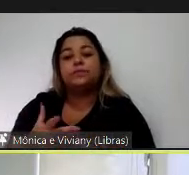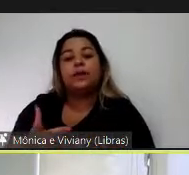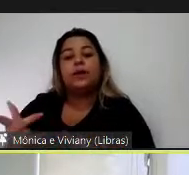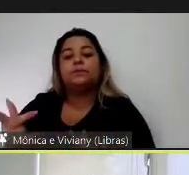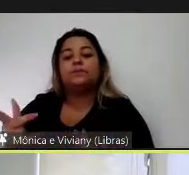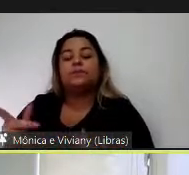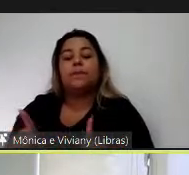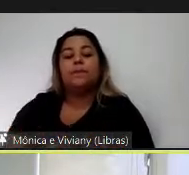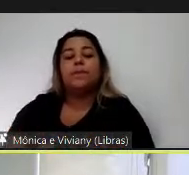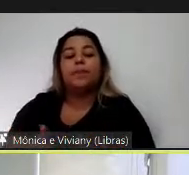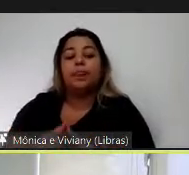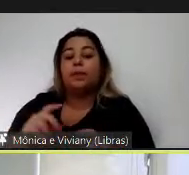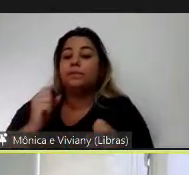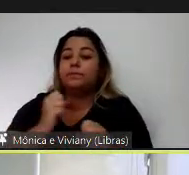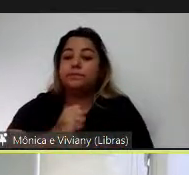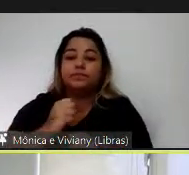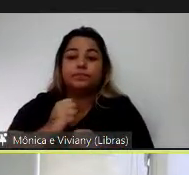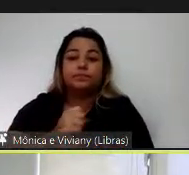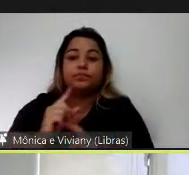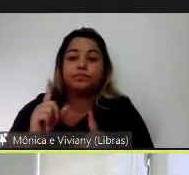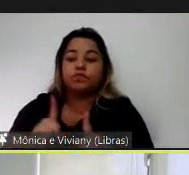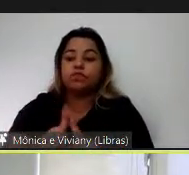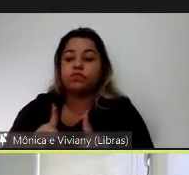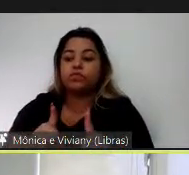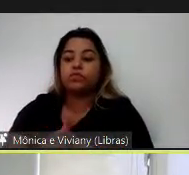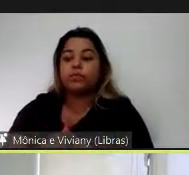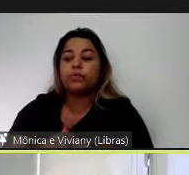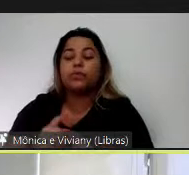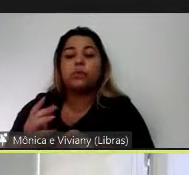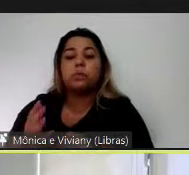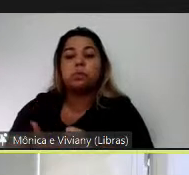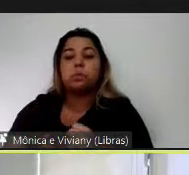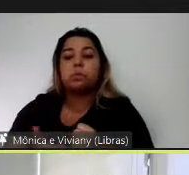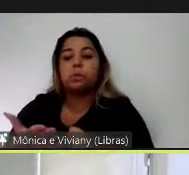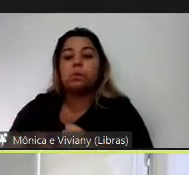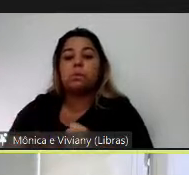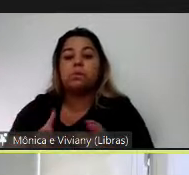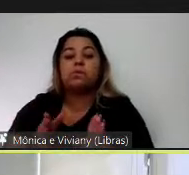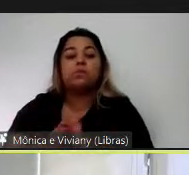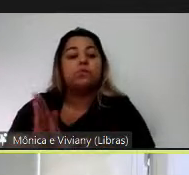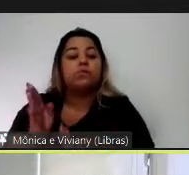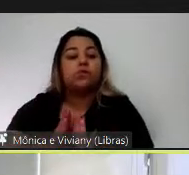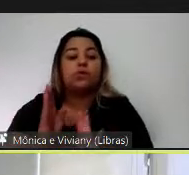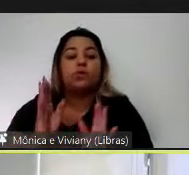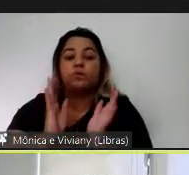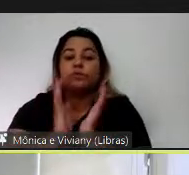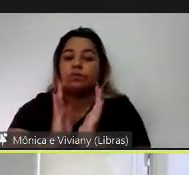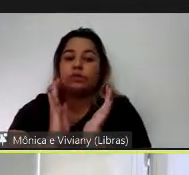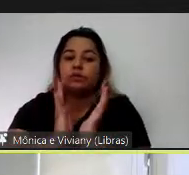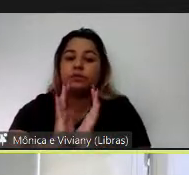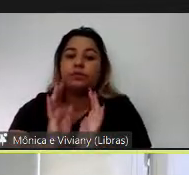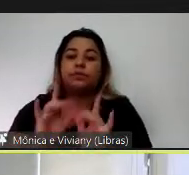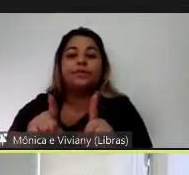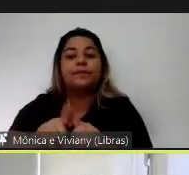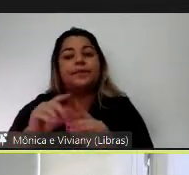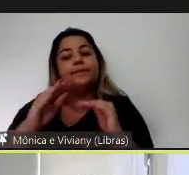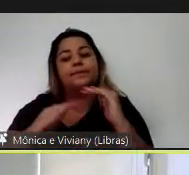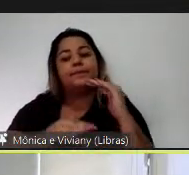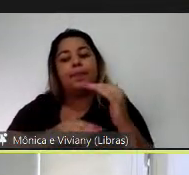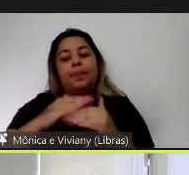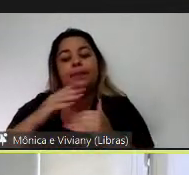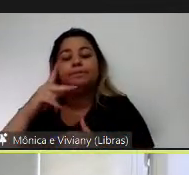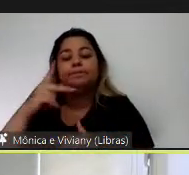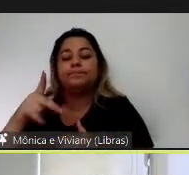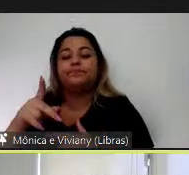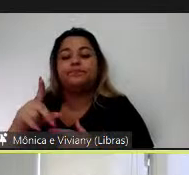the process alongside with the other department, and make the organization of